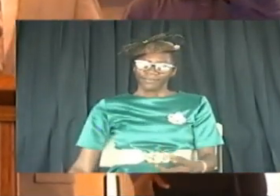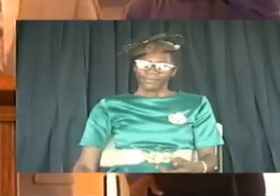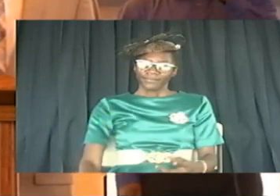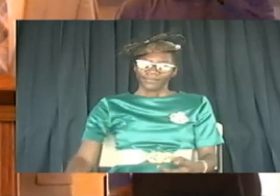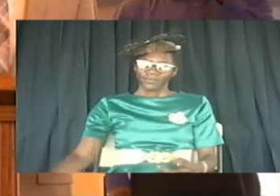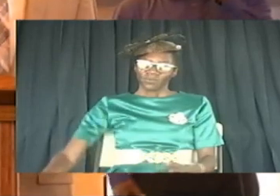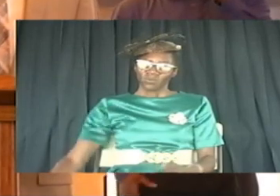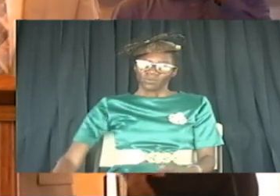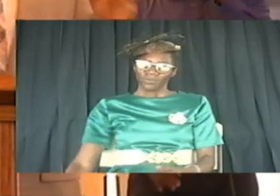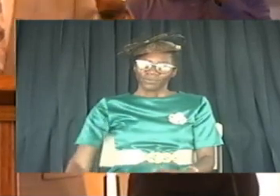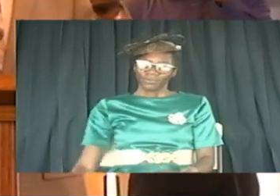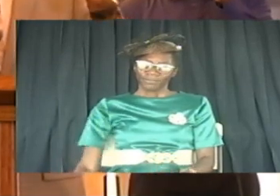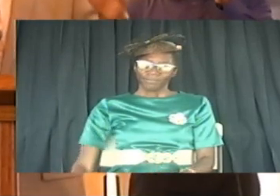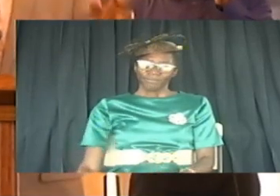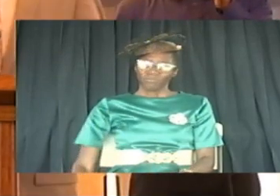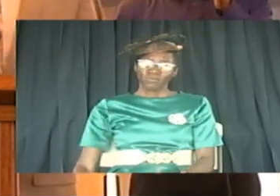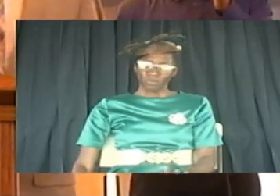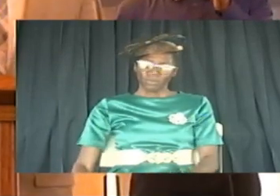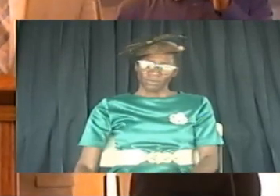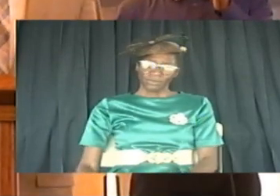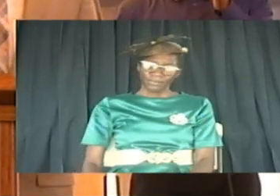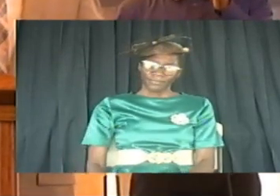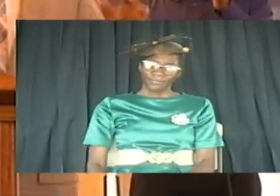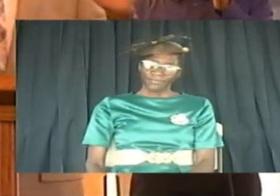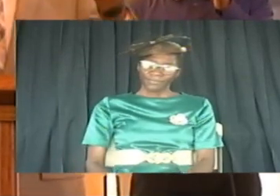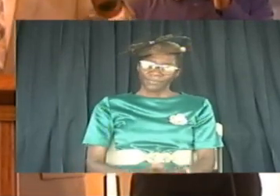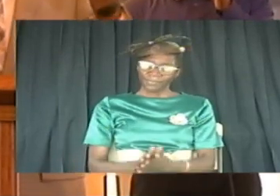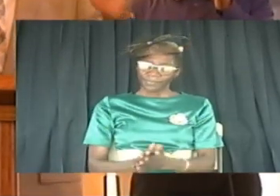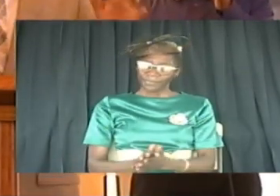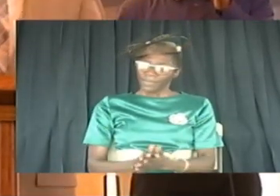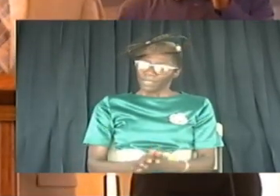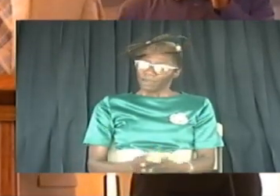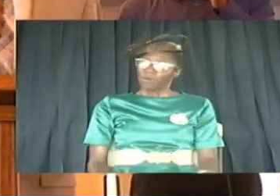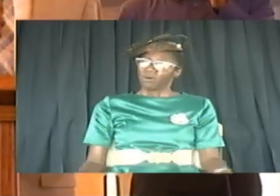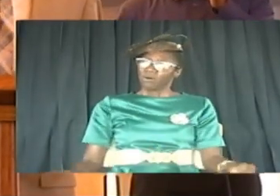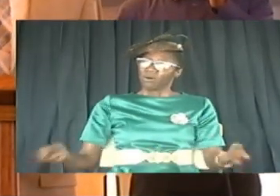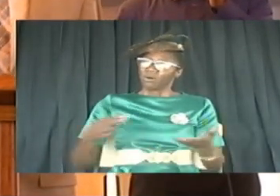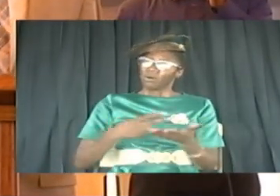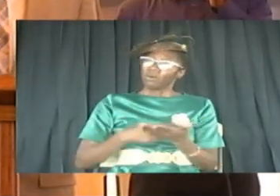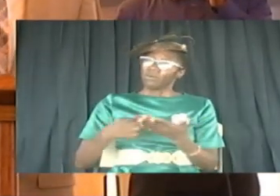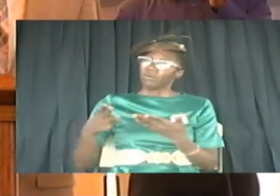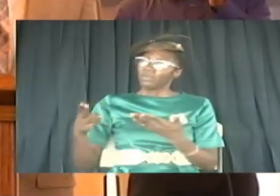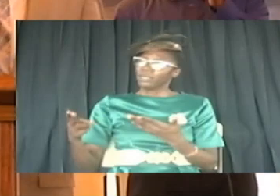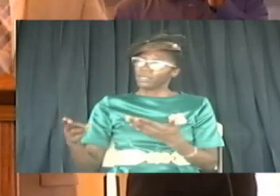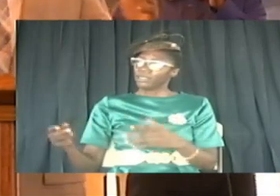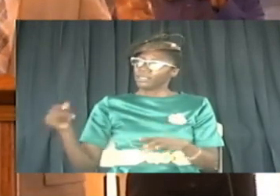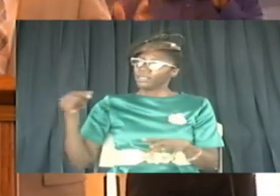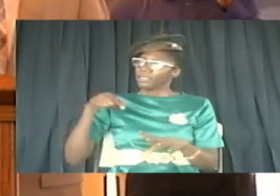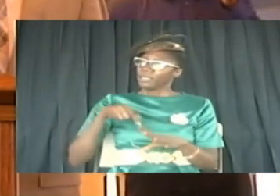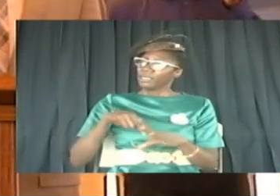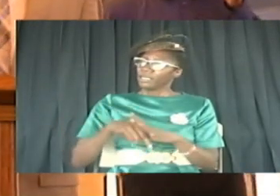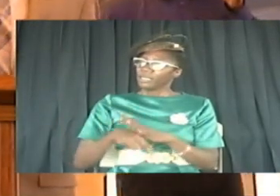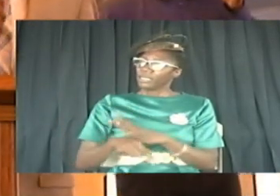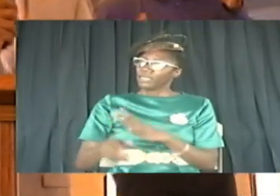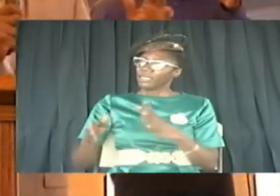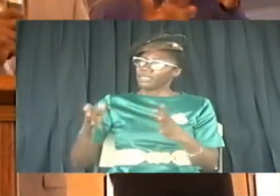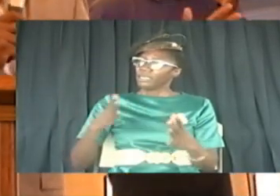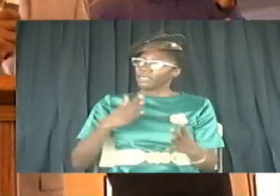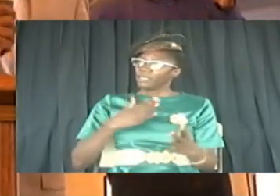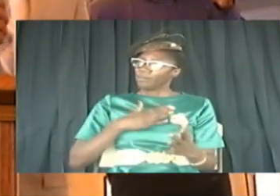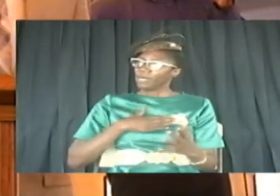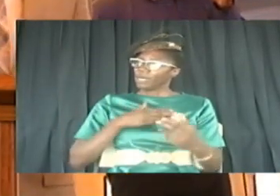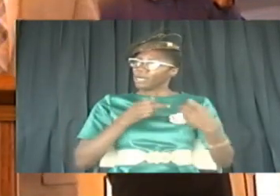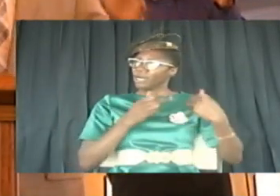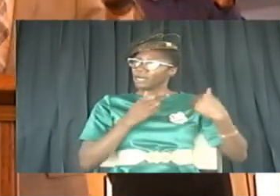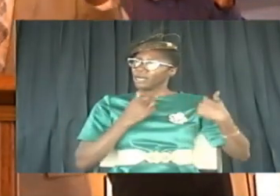be done. We thank you, God, for today's service. Thank you, Lord, for the worship part. We thank you, Lord Jesus, for the word. We thank you, Lord, for every person